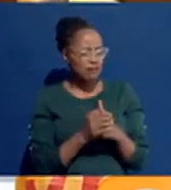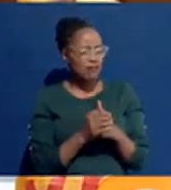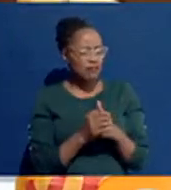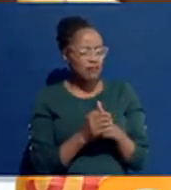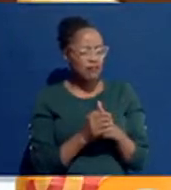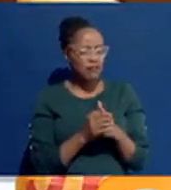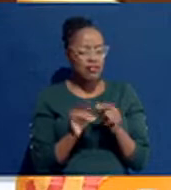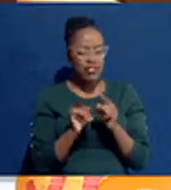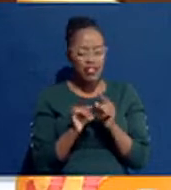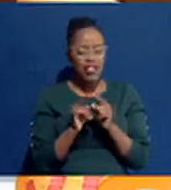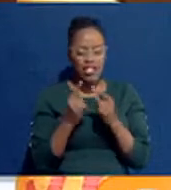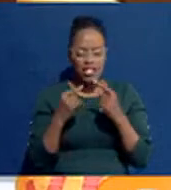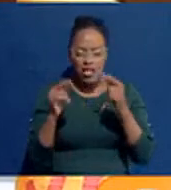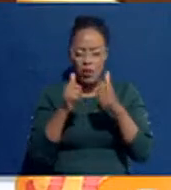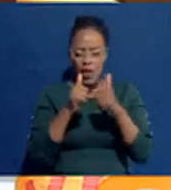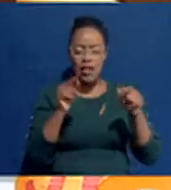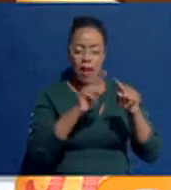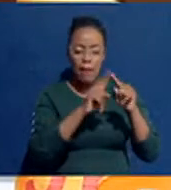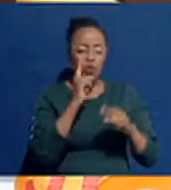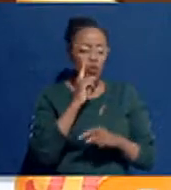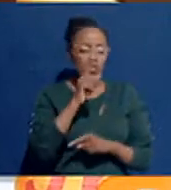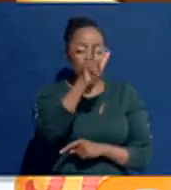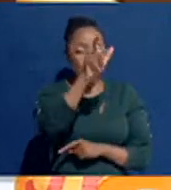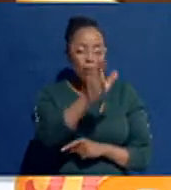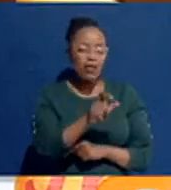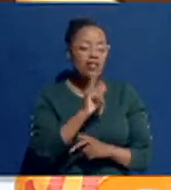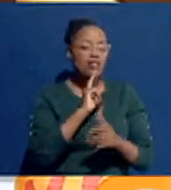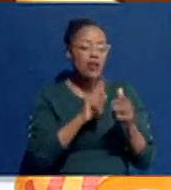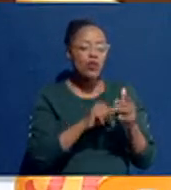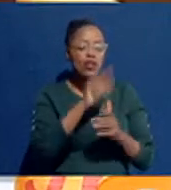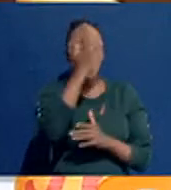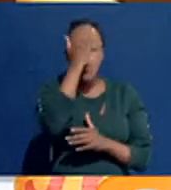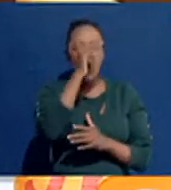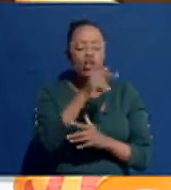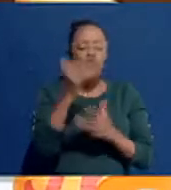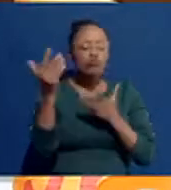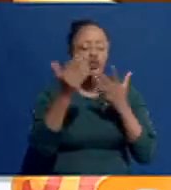it got scattered. But you see, somebody said, why didn't you charge?